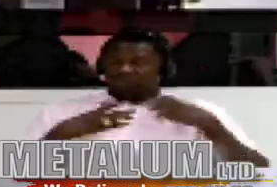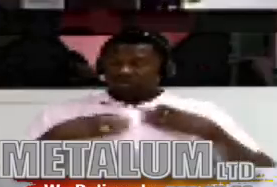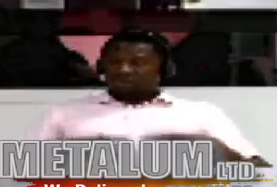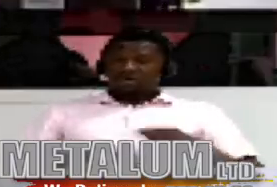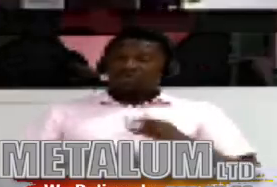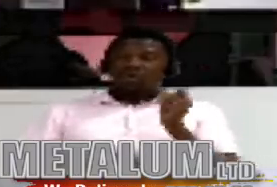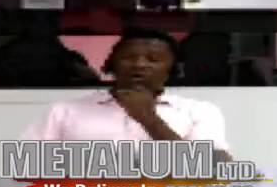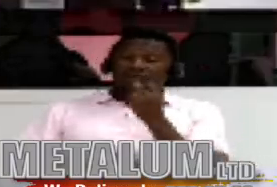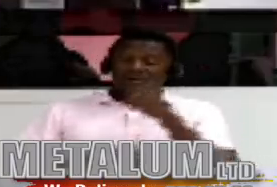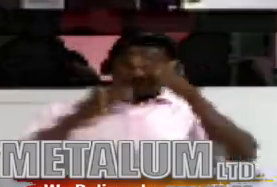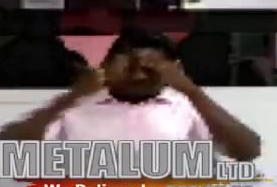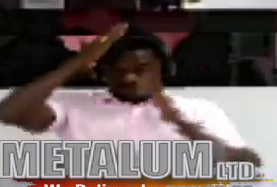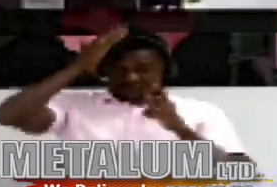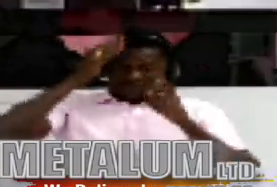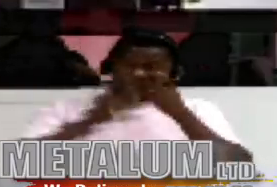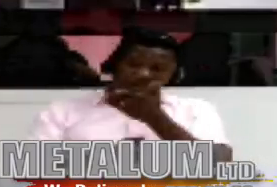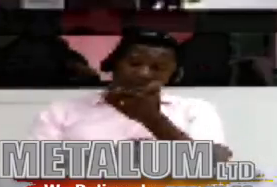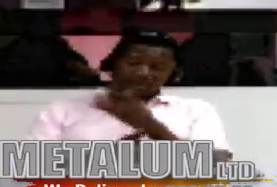And the soldiers that you saw,